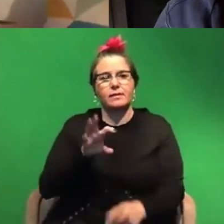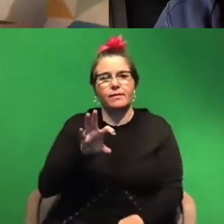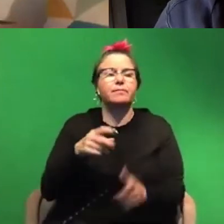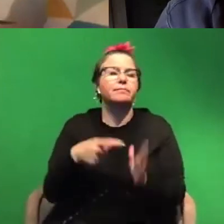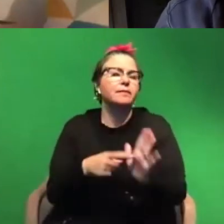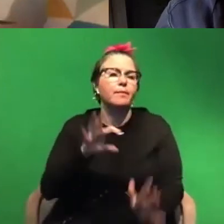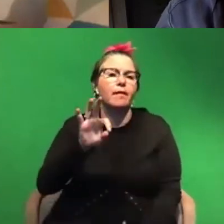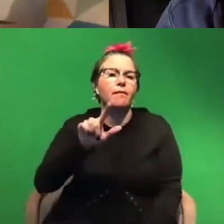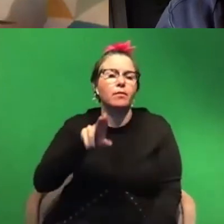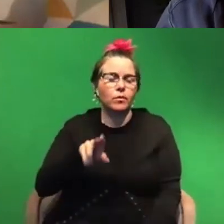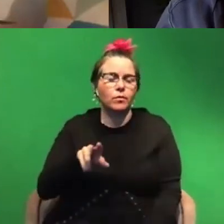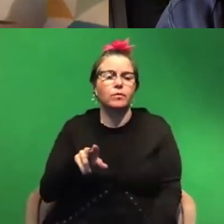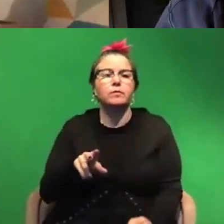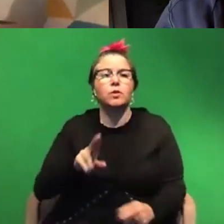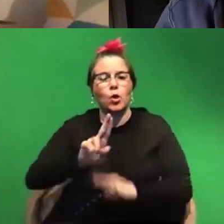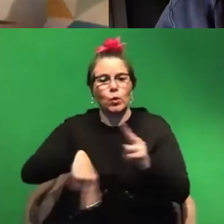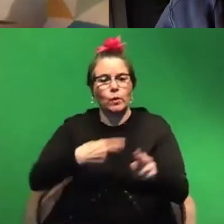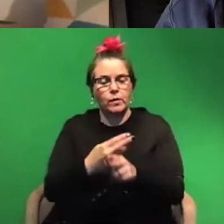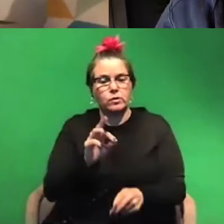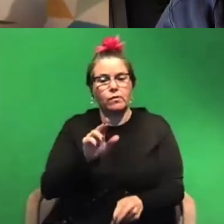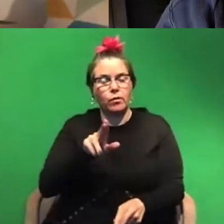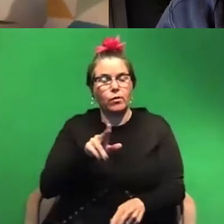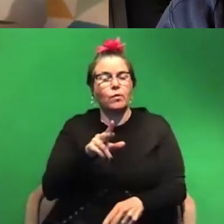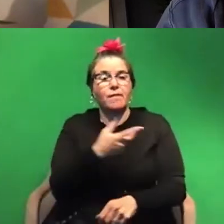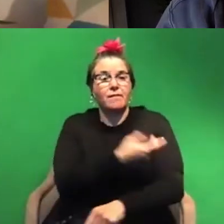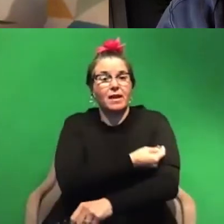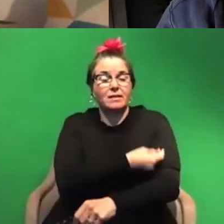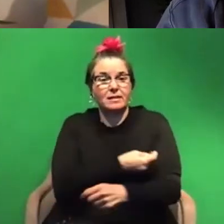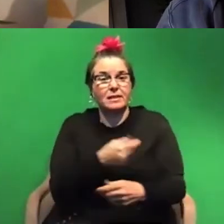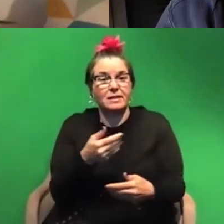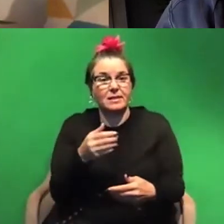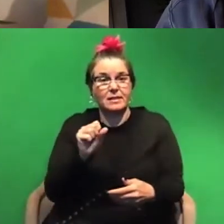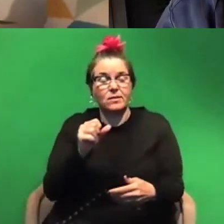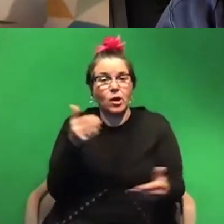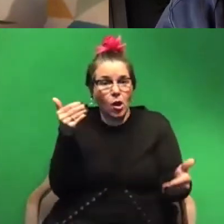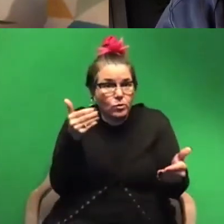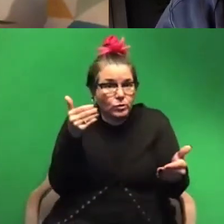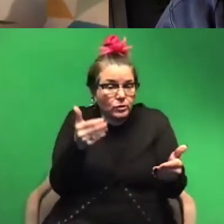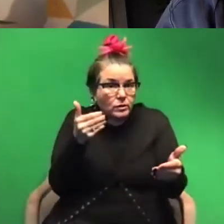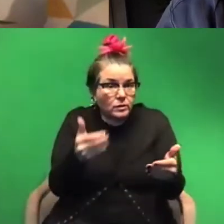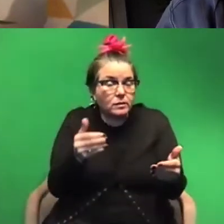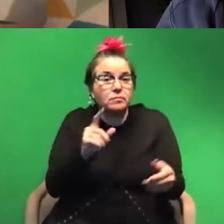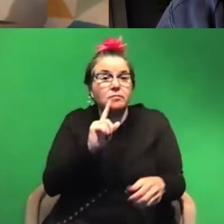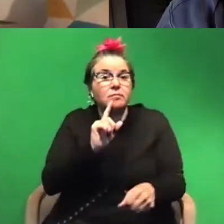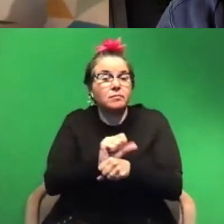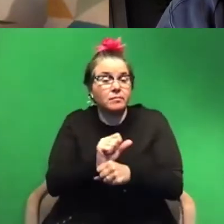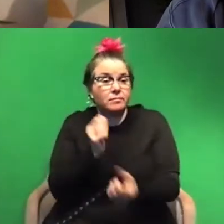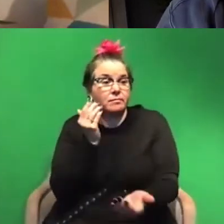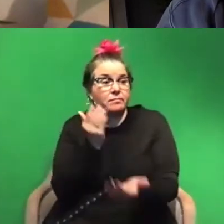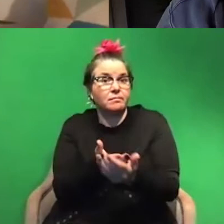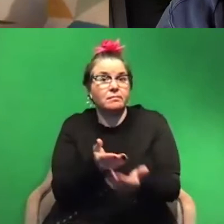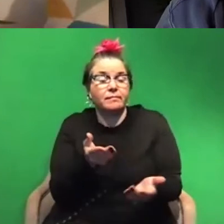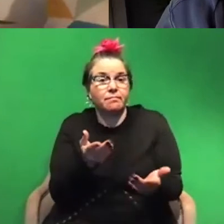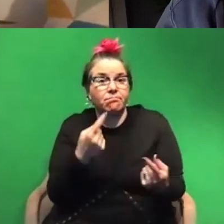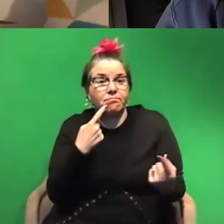universal influenza vaccine is at the stage we are getting closer to. If we do get to a point where a